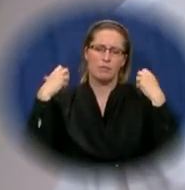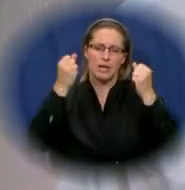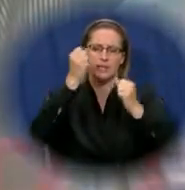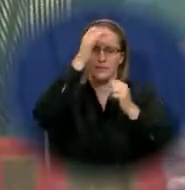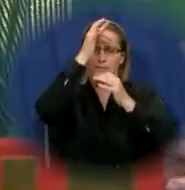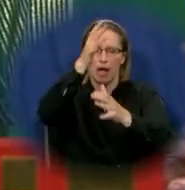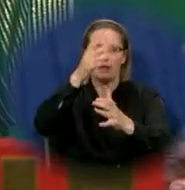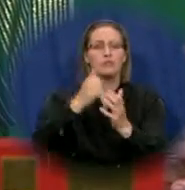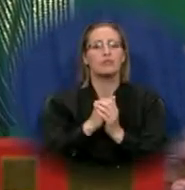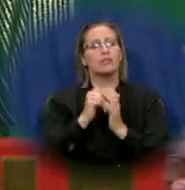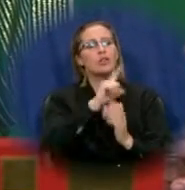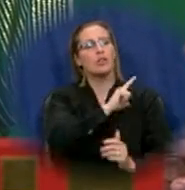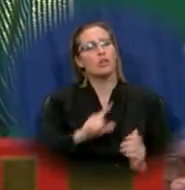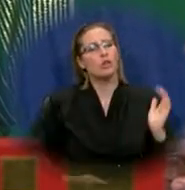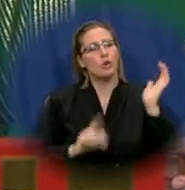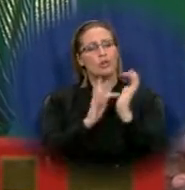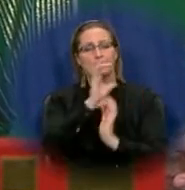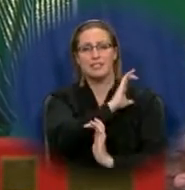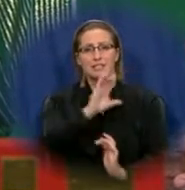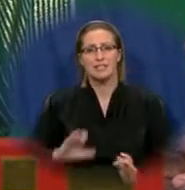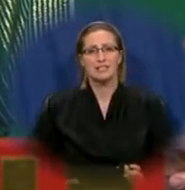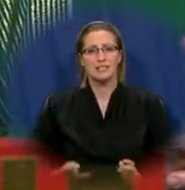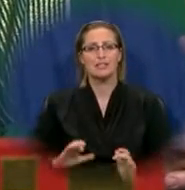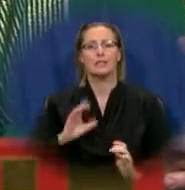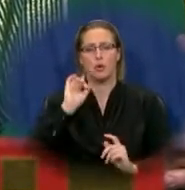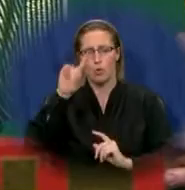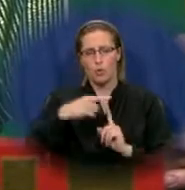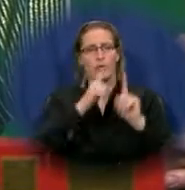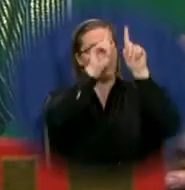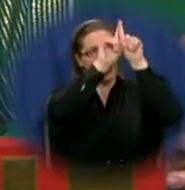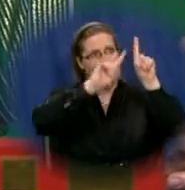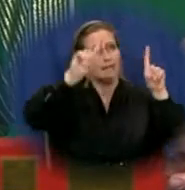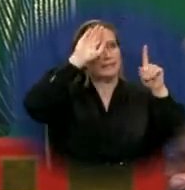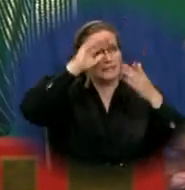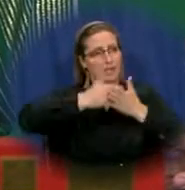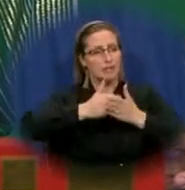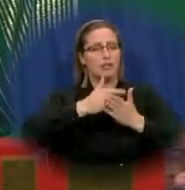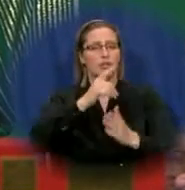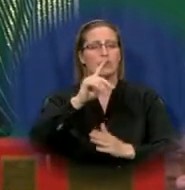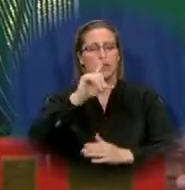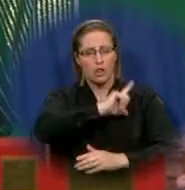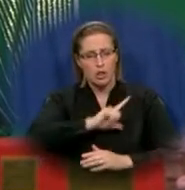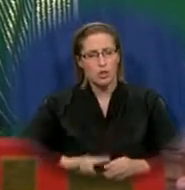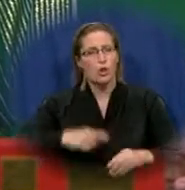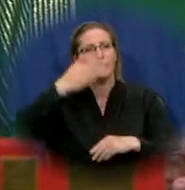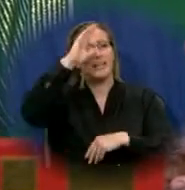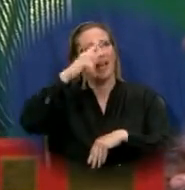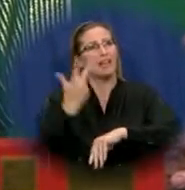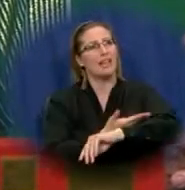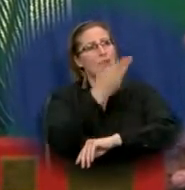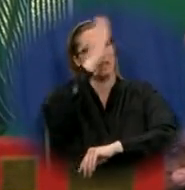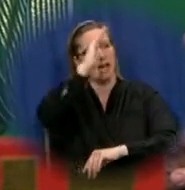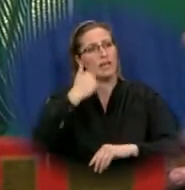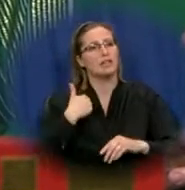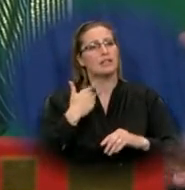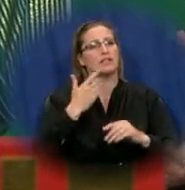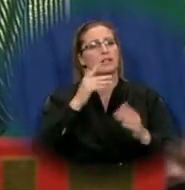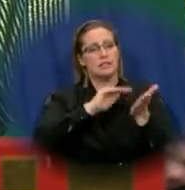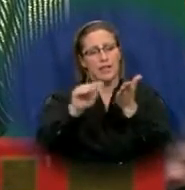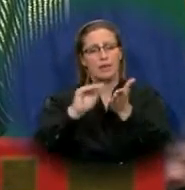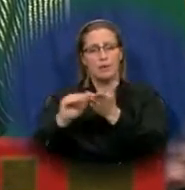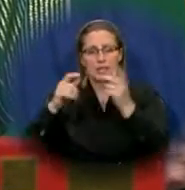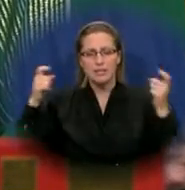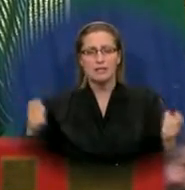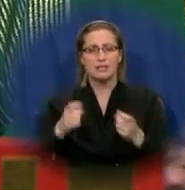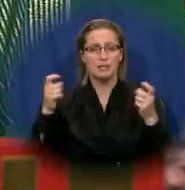Father, Lord Jesus Christ, only begotten Son, Lord God, Lamb of God, you take away the Father, you take away